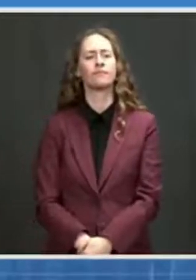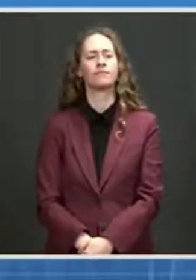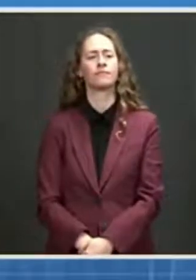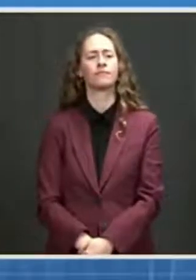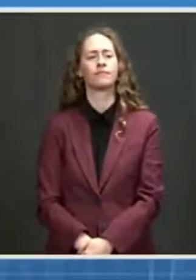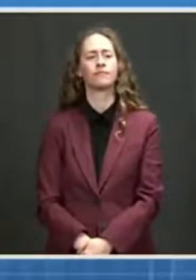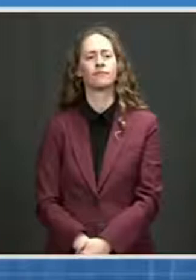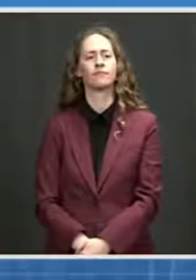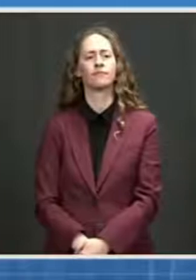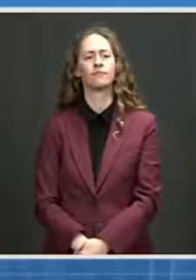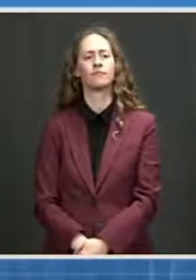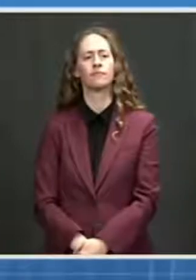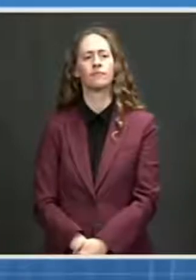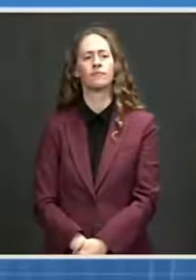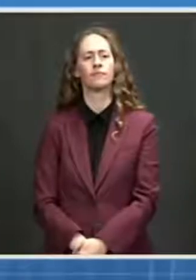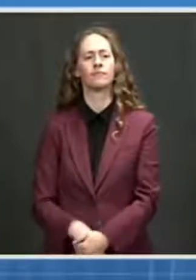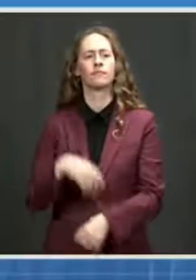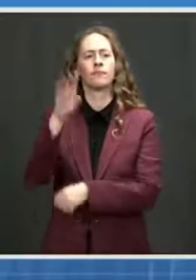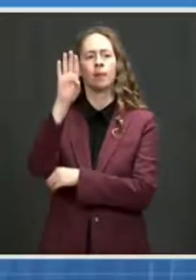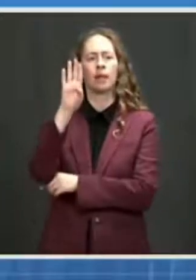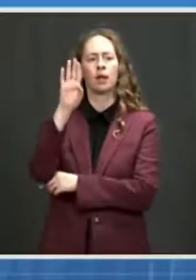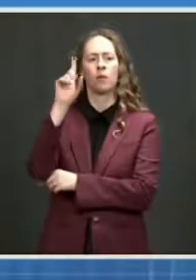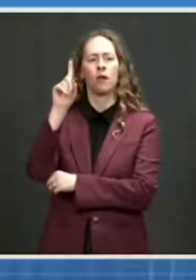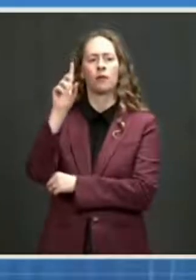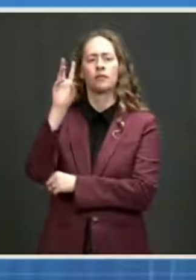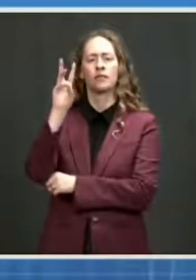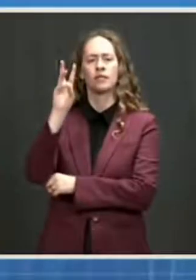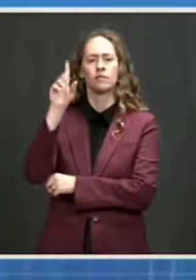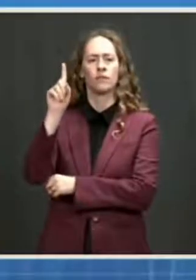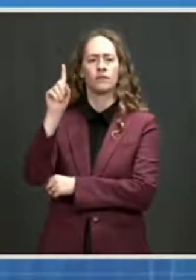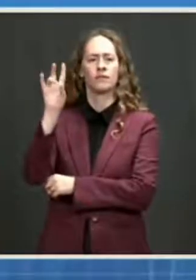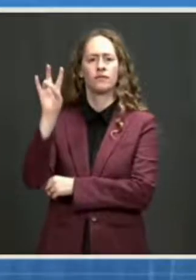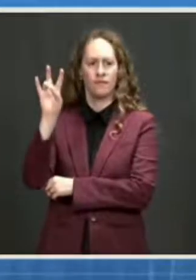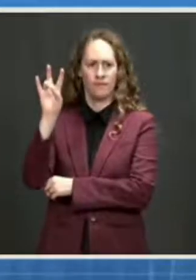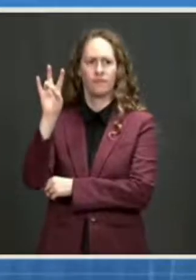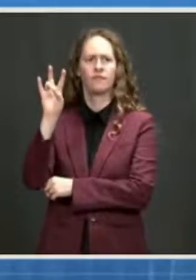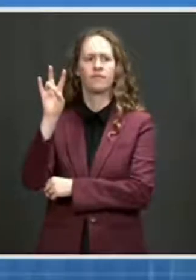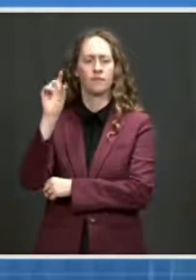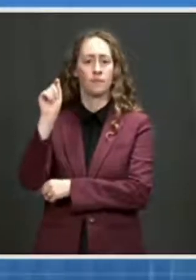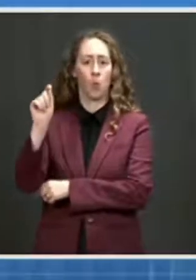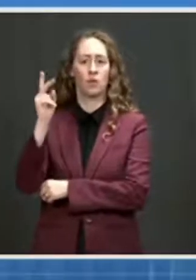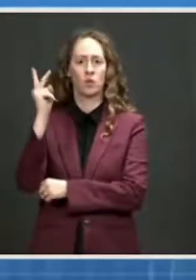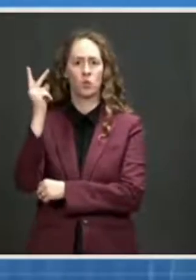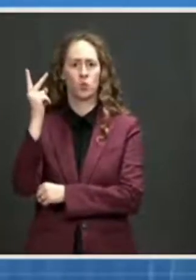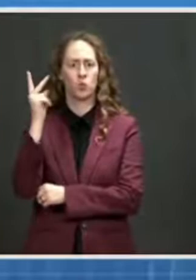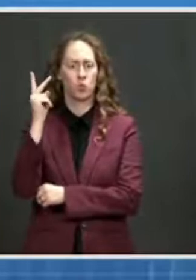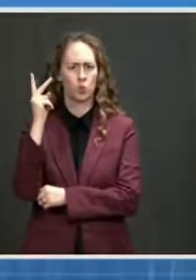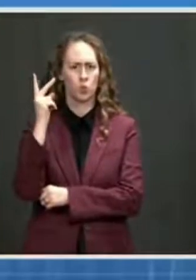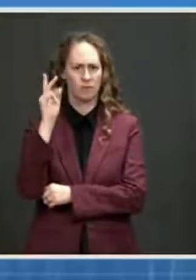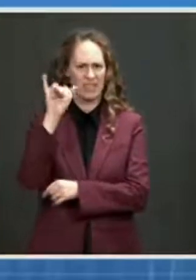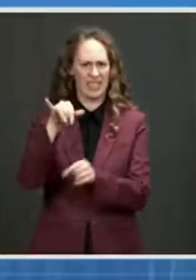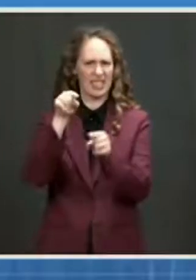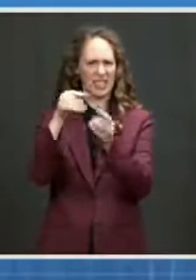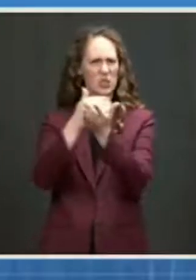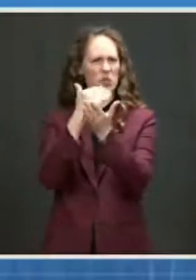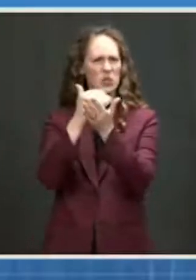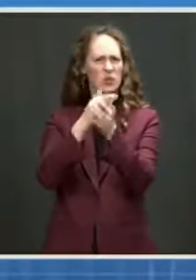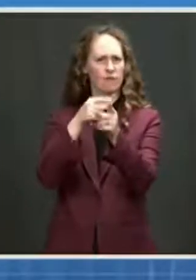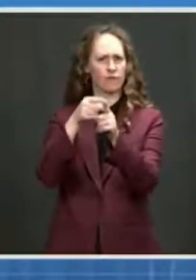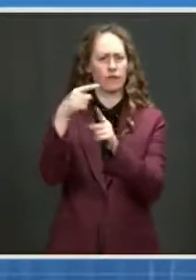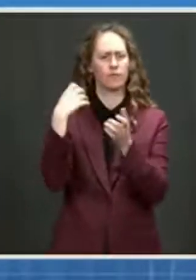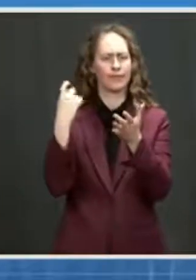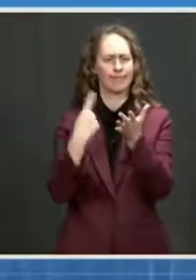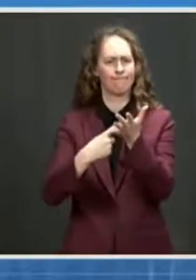or the B1617.2, which in fact as you know, originally was noticed